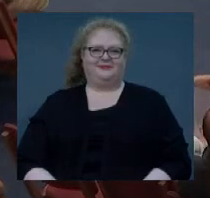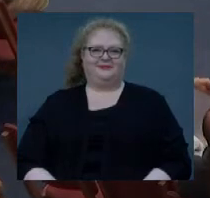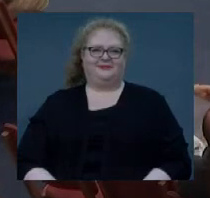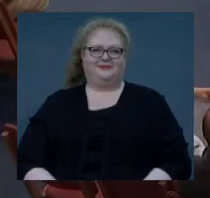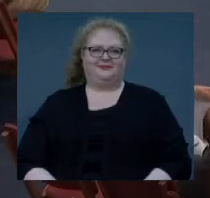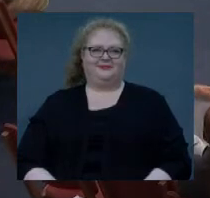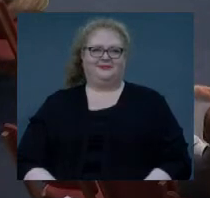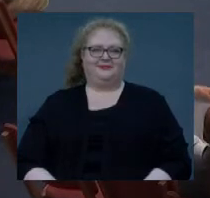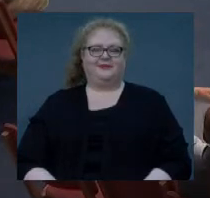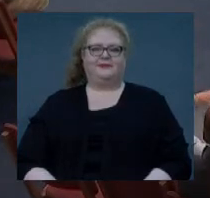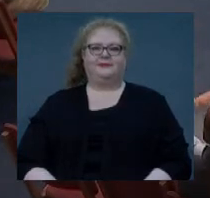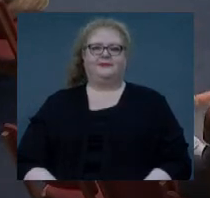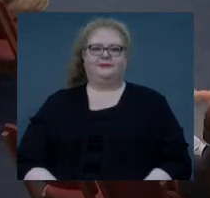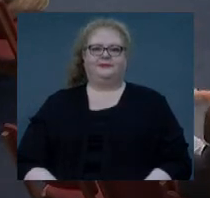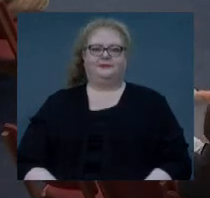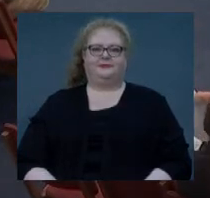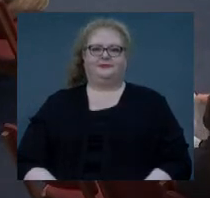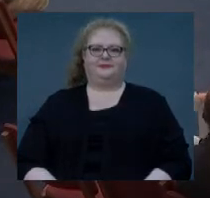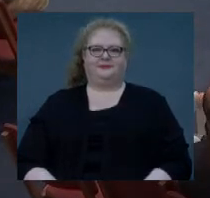Okay, with that,